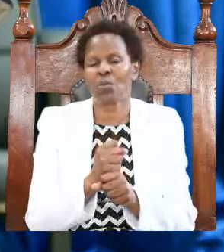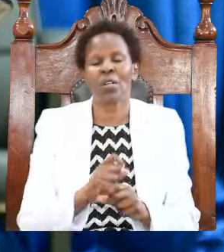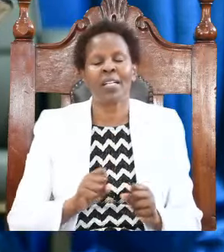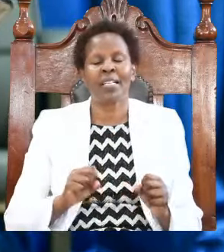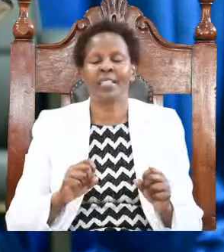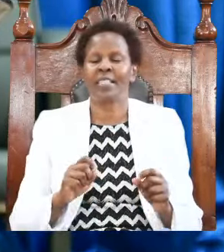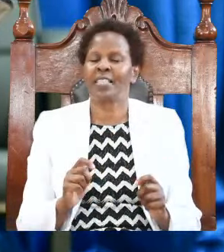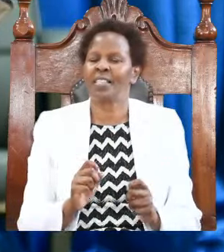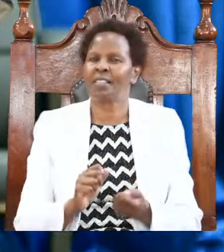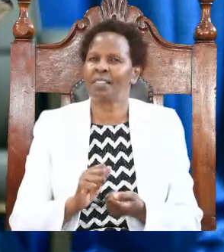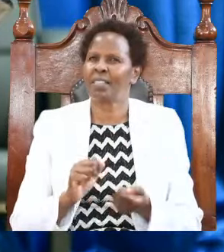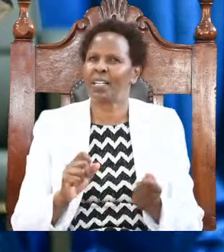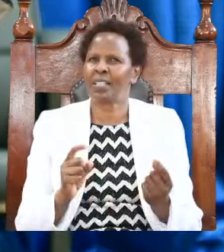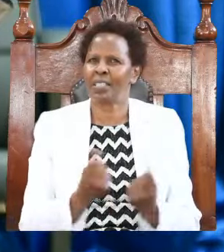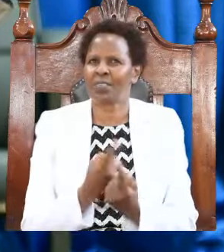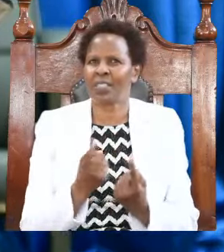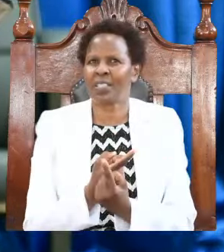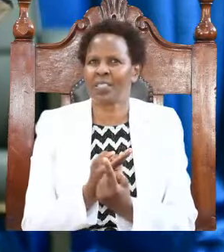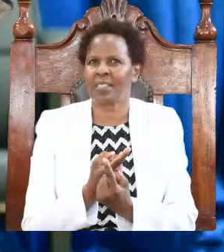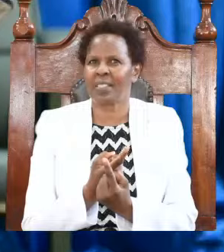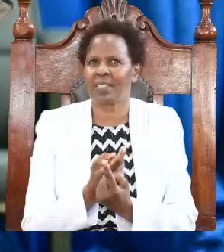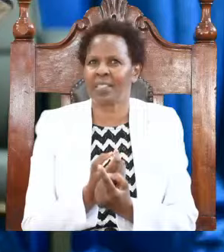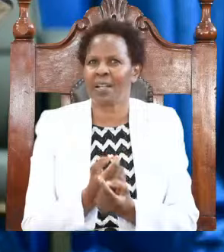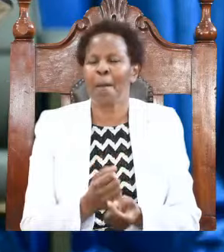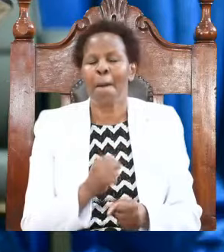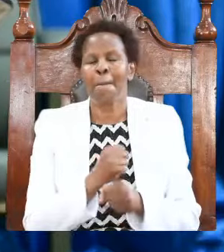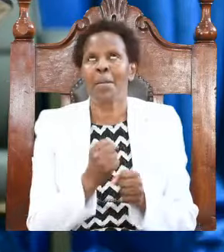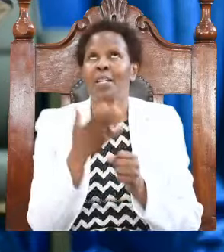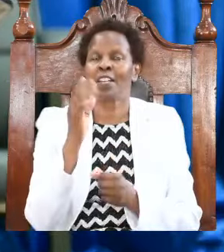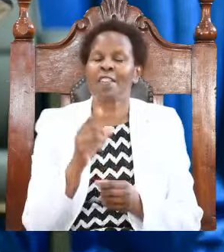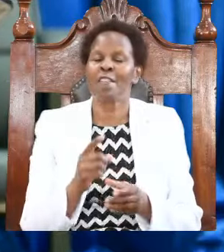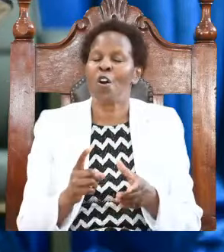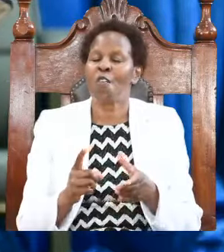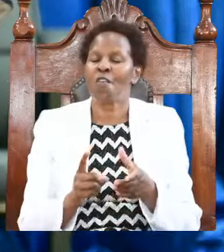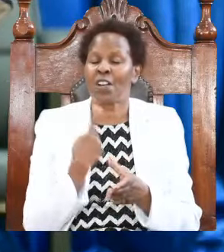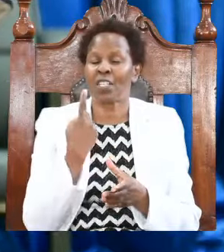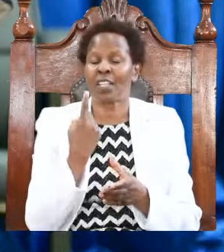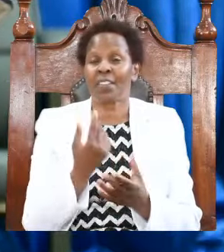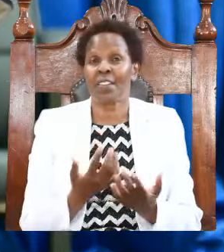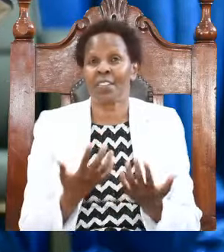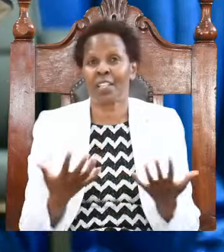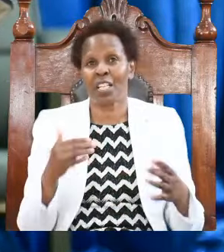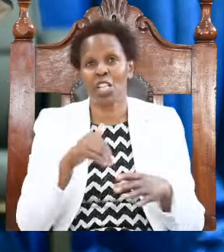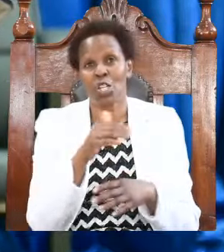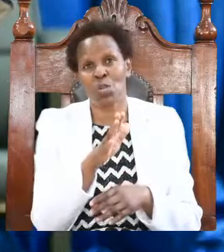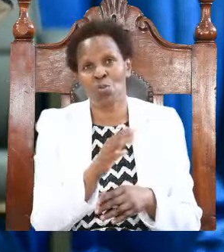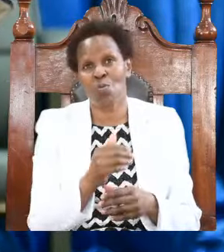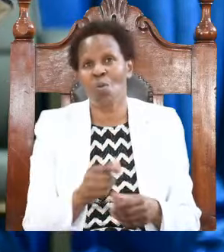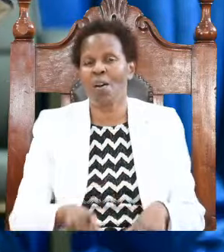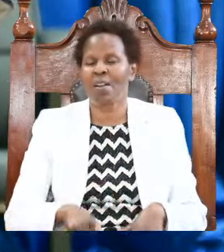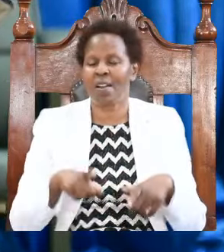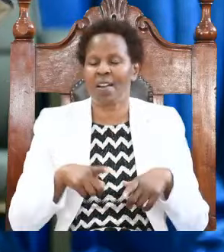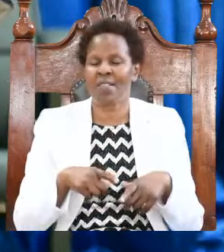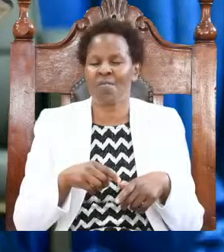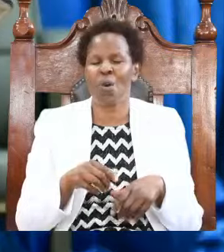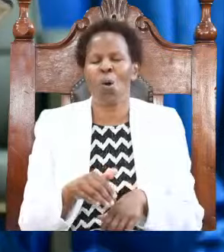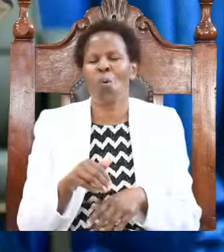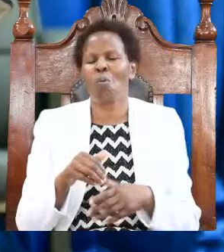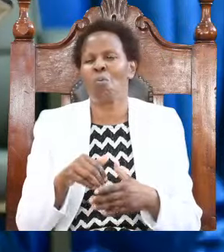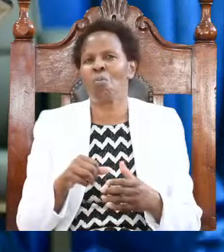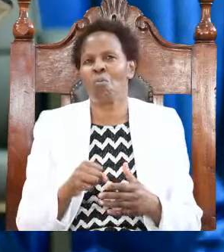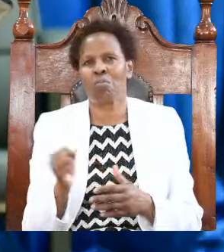the Word of God a priority in your life to the extent that you'll rise up early? You know,